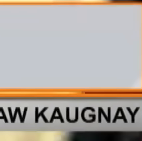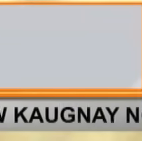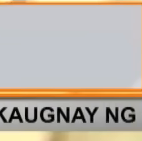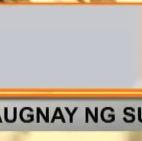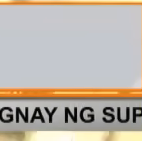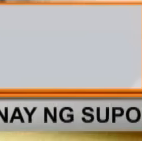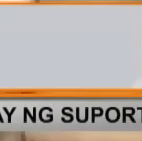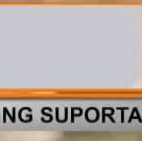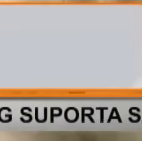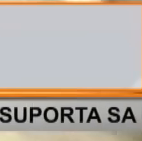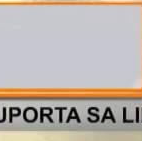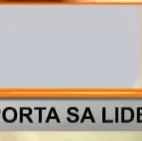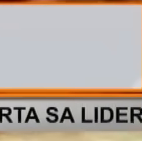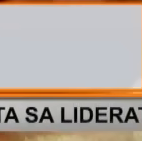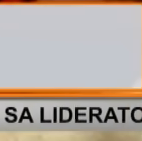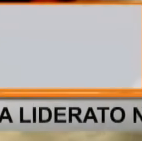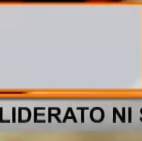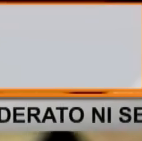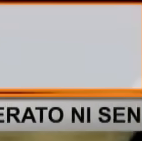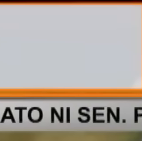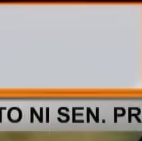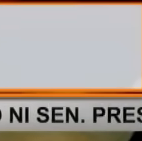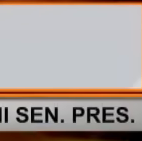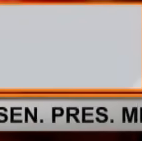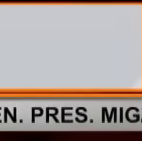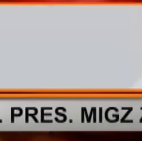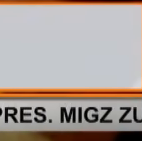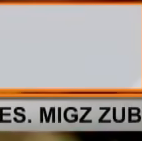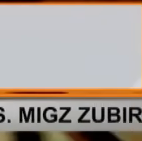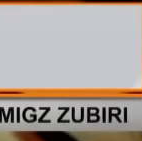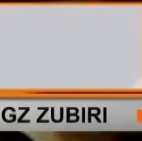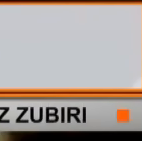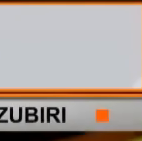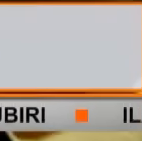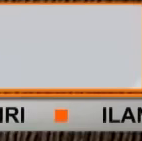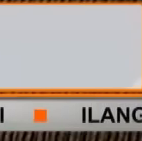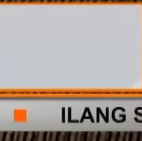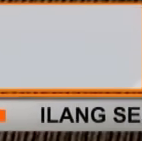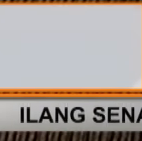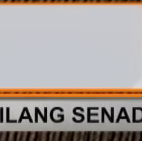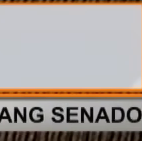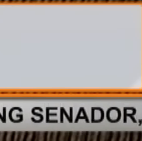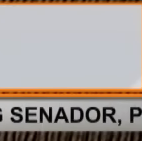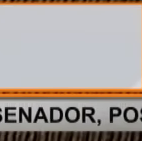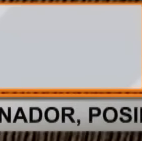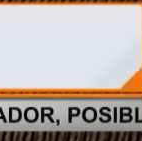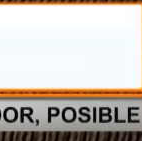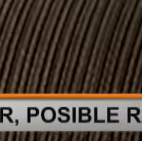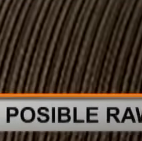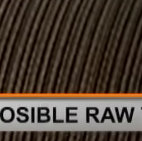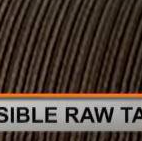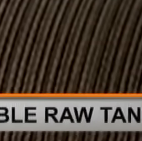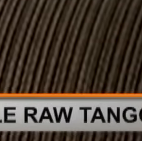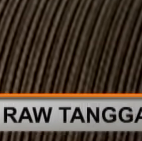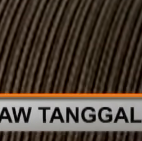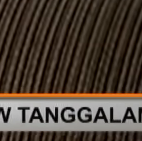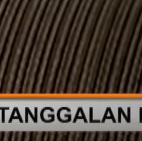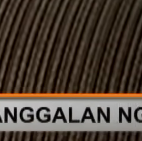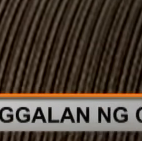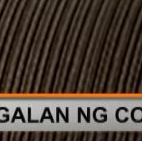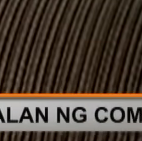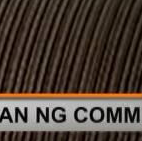Jose at kanyang hindi matawarang ambag sa industriya ng entertainment. Nagbabalita mula sa Frontline,